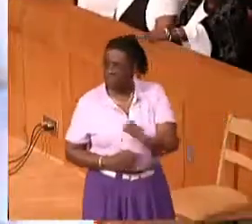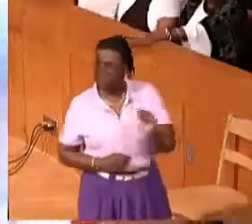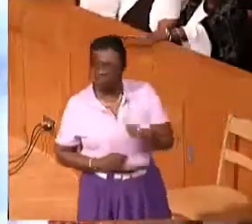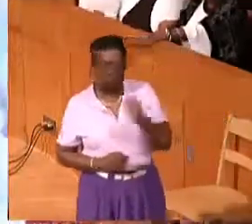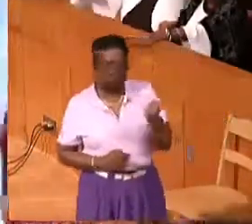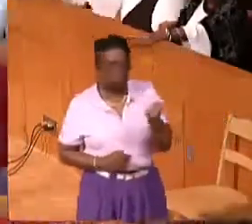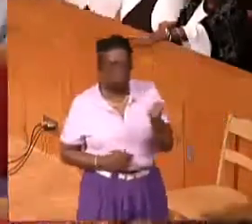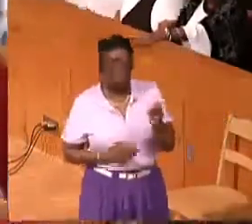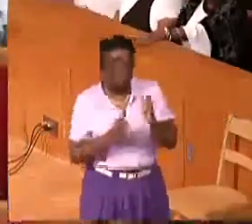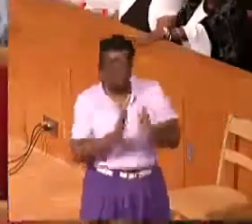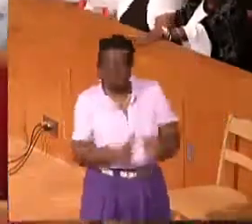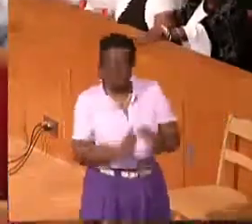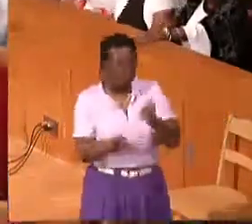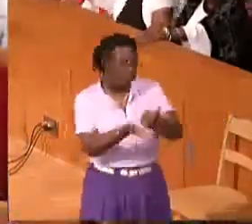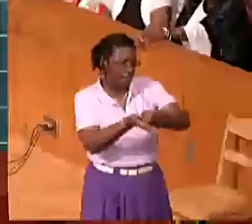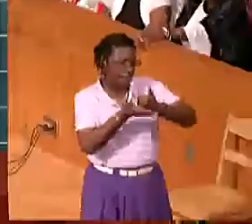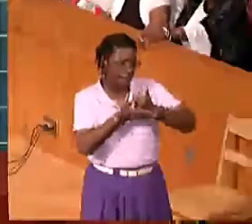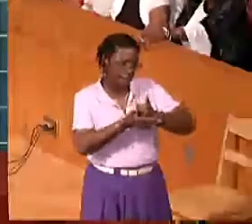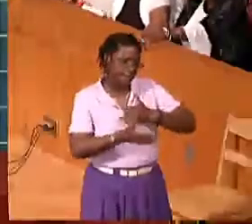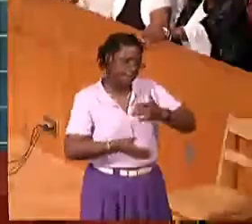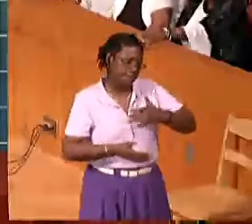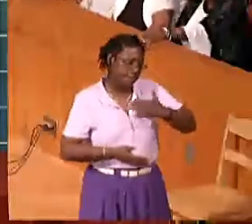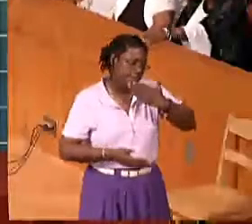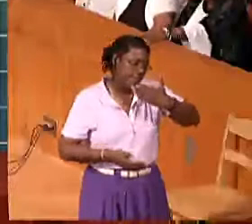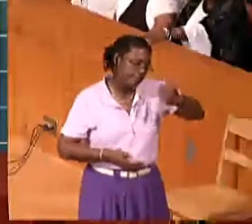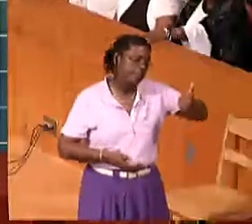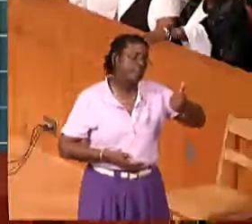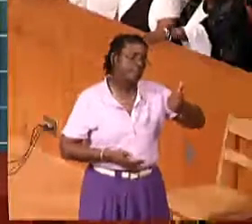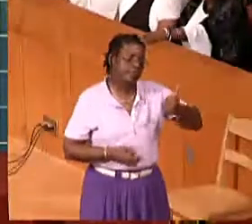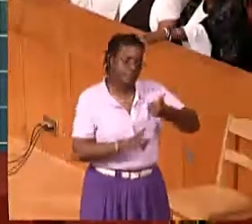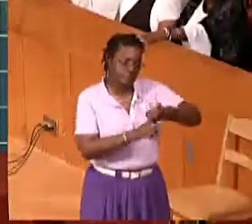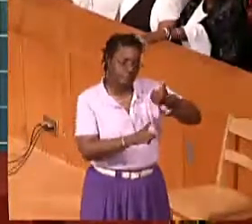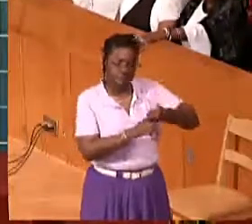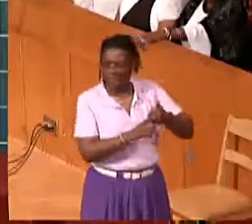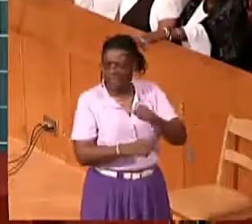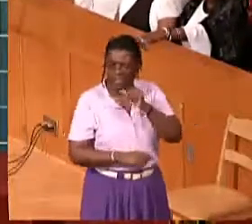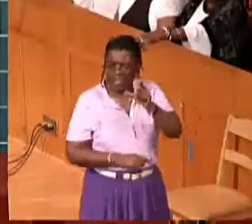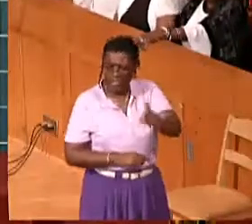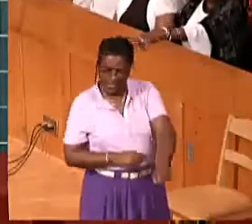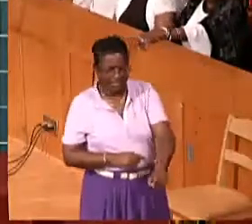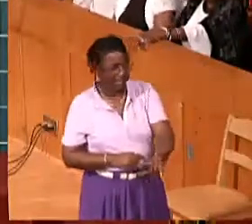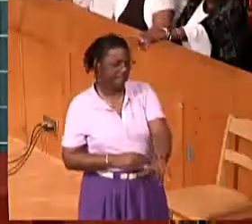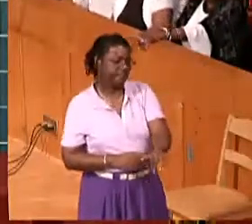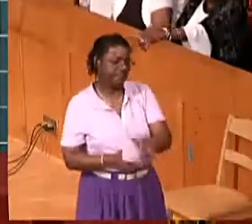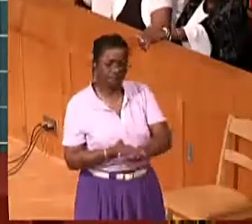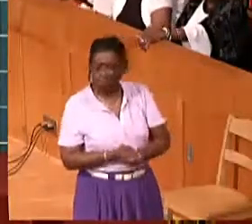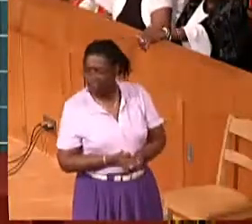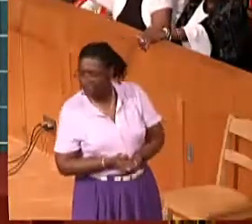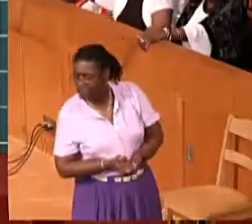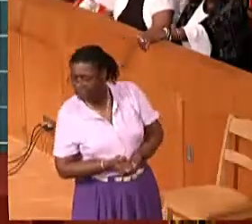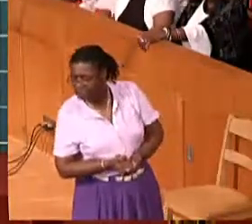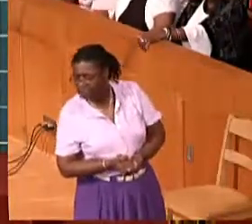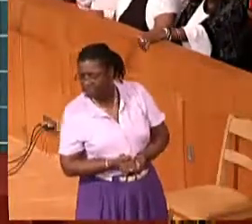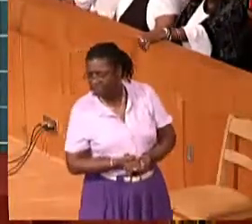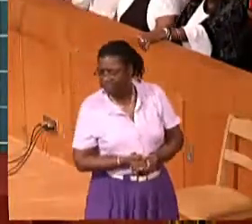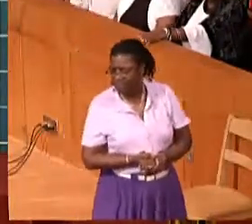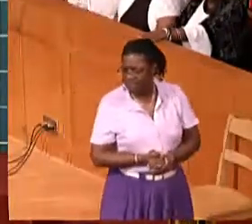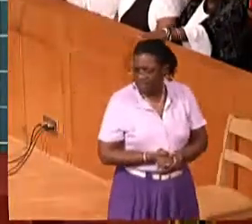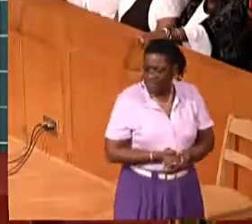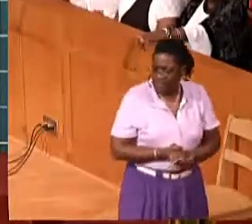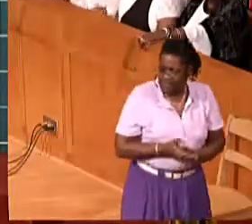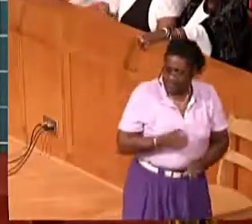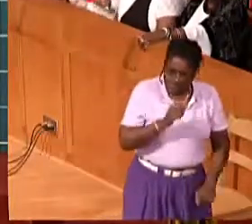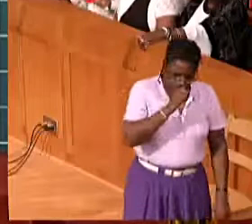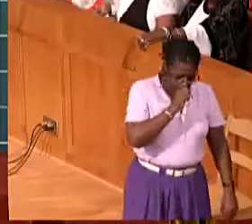Oh, God. Y'all gonna help me? I don't need nobody. Come on, help me if you can, to make me who I am. I need